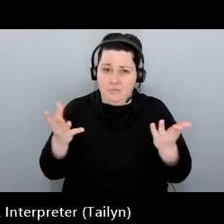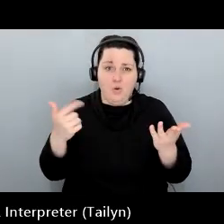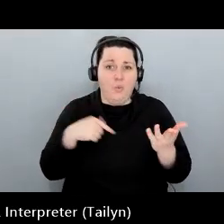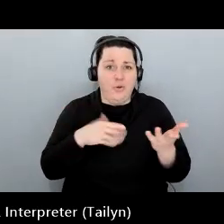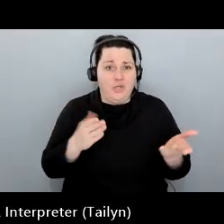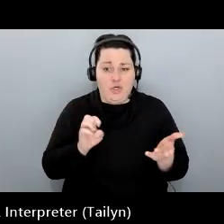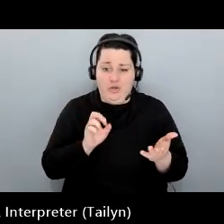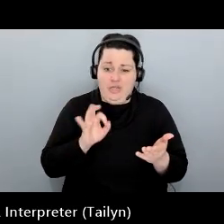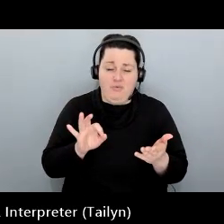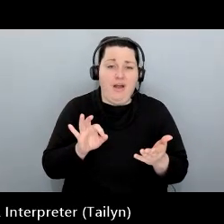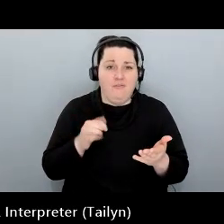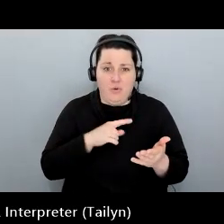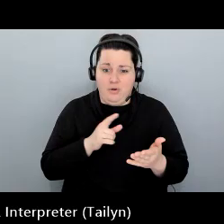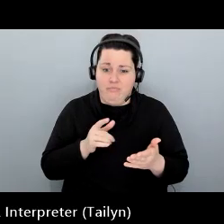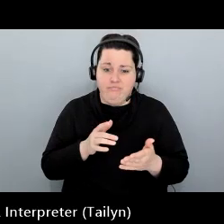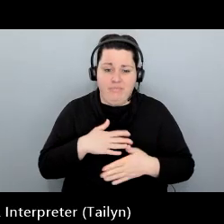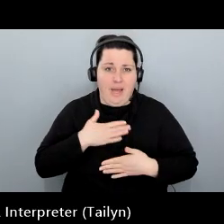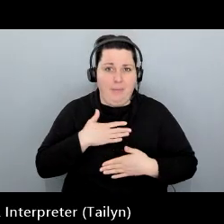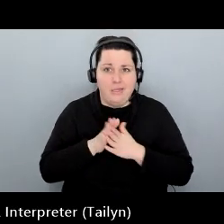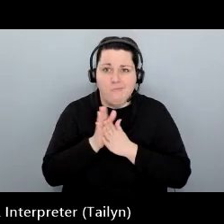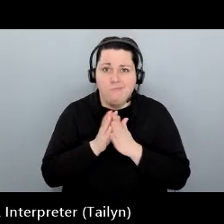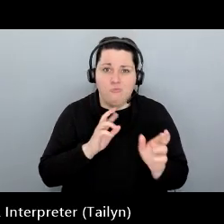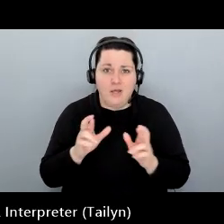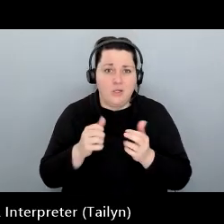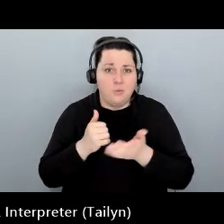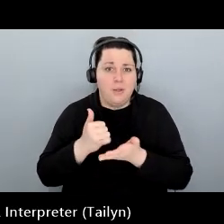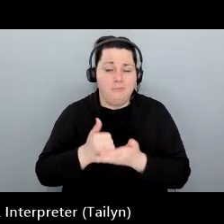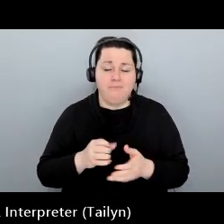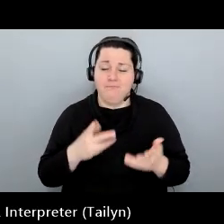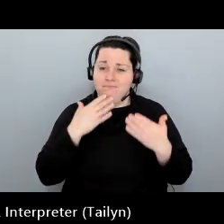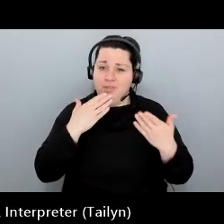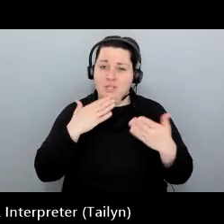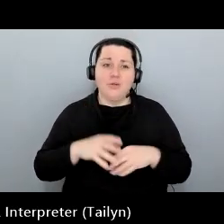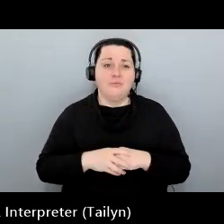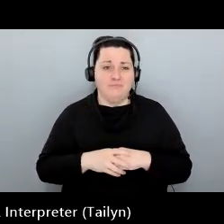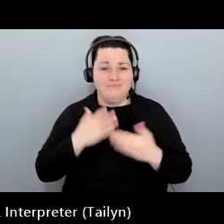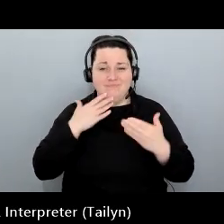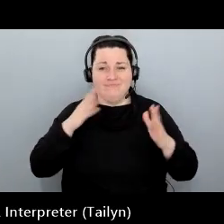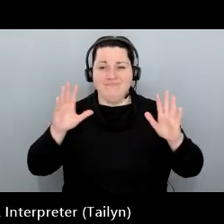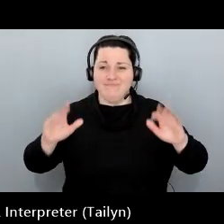I'm happy and eager to assist. All right. Thank you. Thanks all.